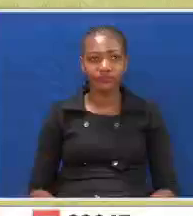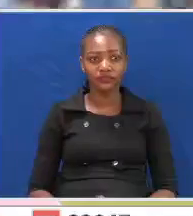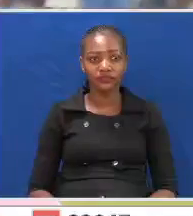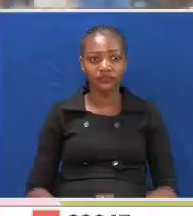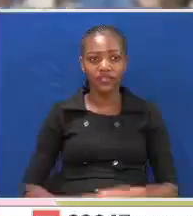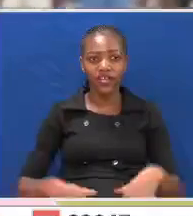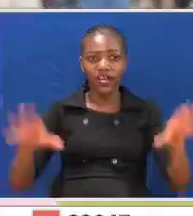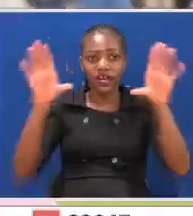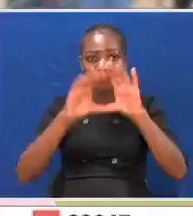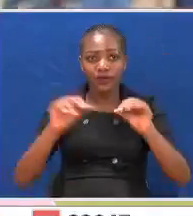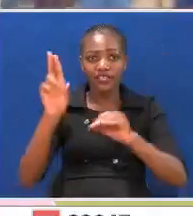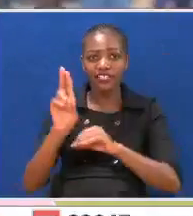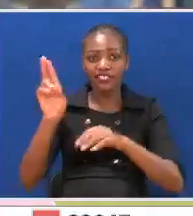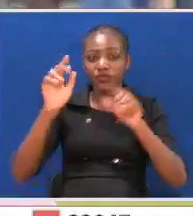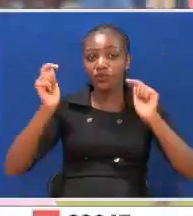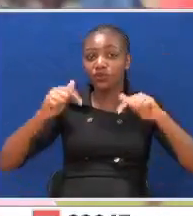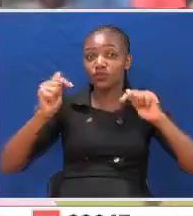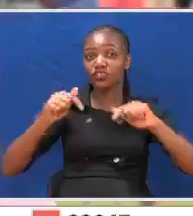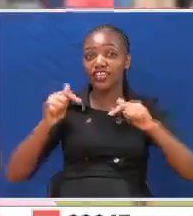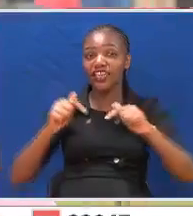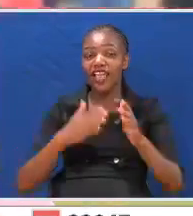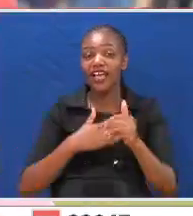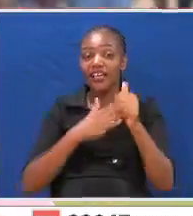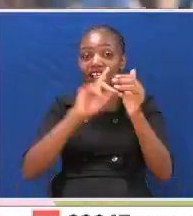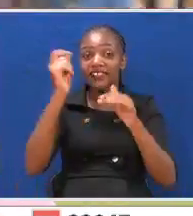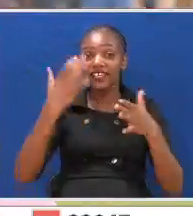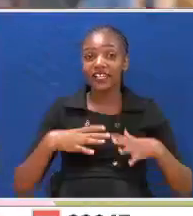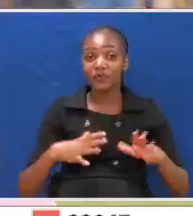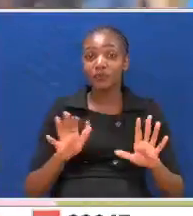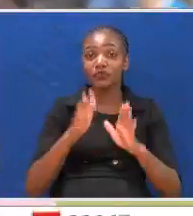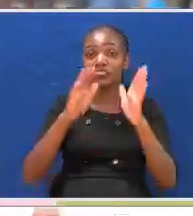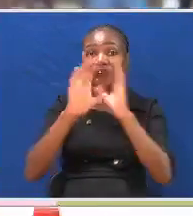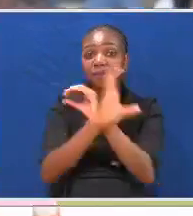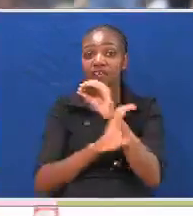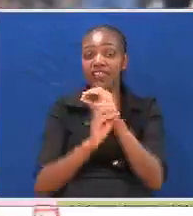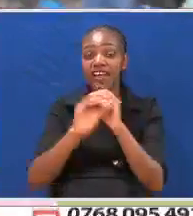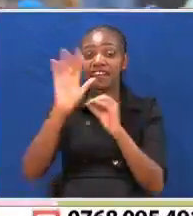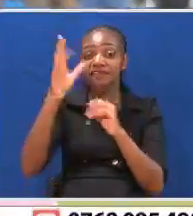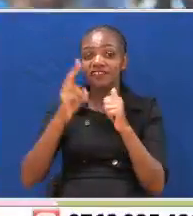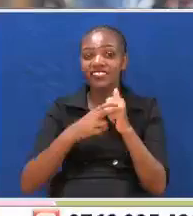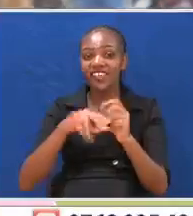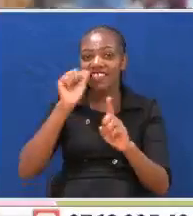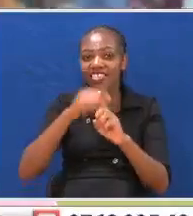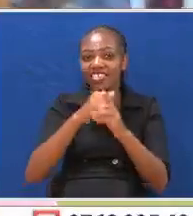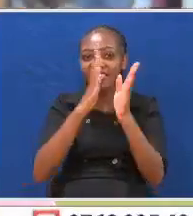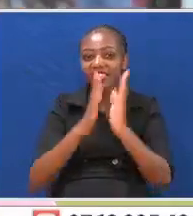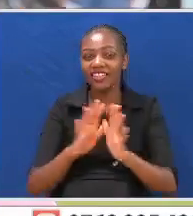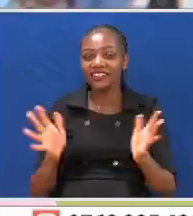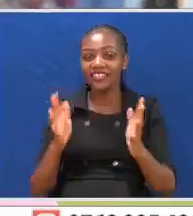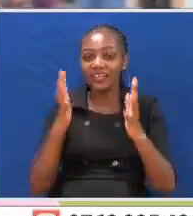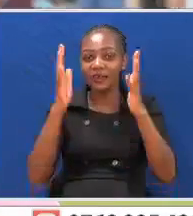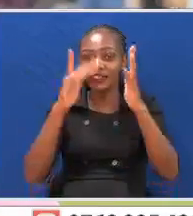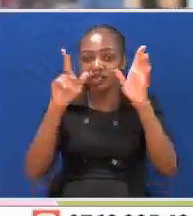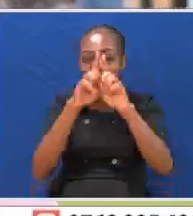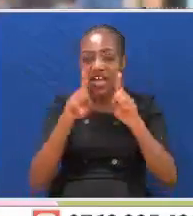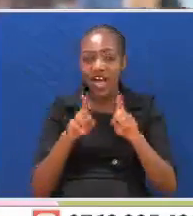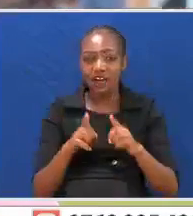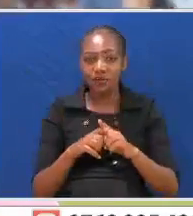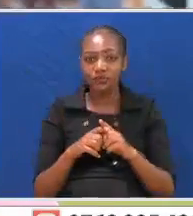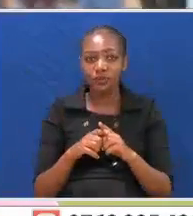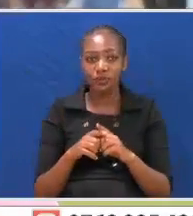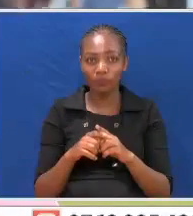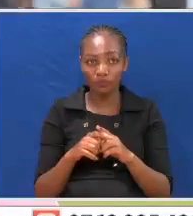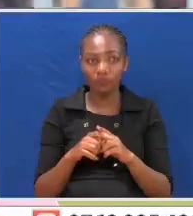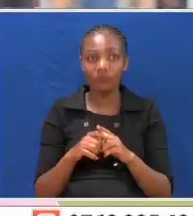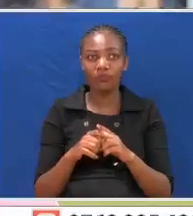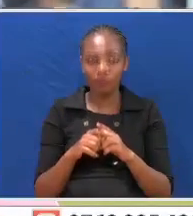President Uhuru Kenyatta today led Kenyans in marking the country's 57th Mashujaa Day celebrations with the nostalgic pomp